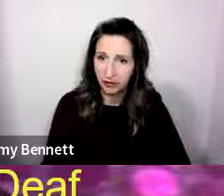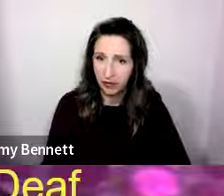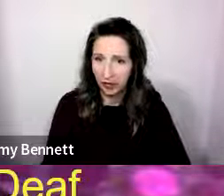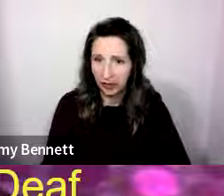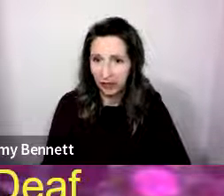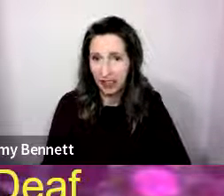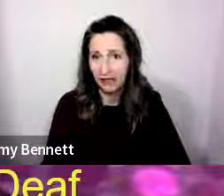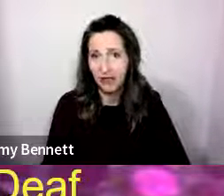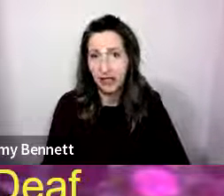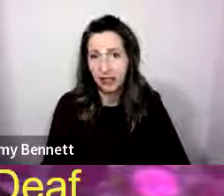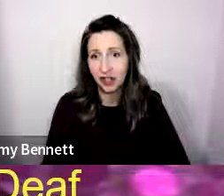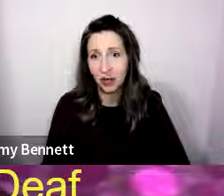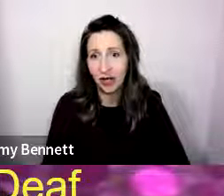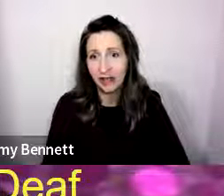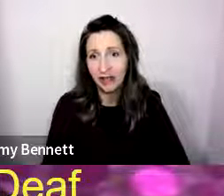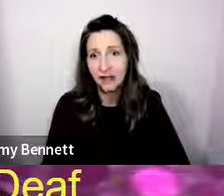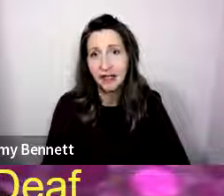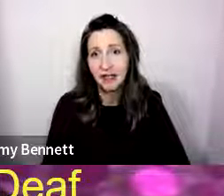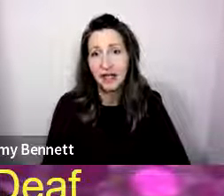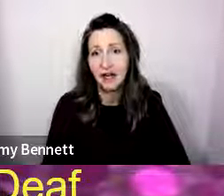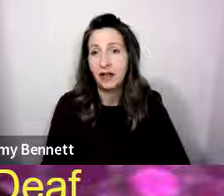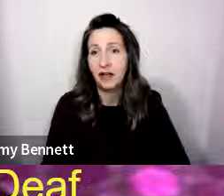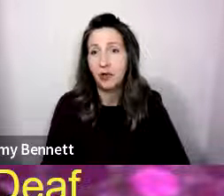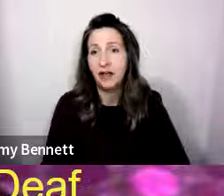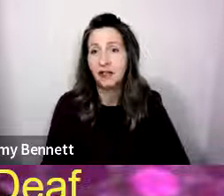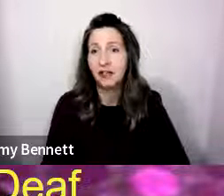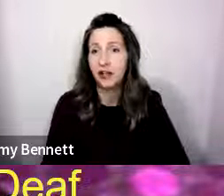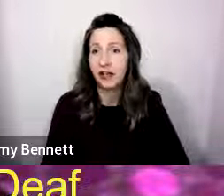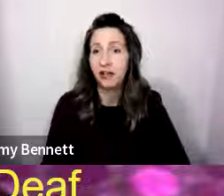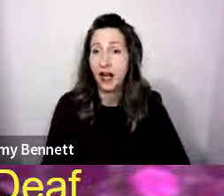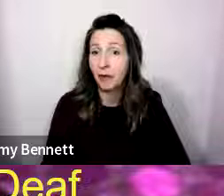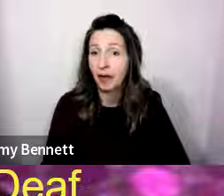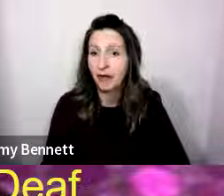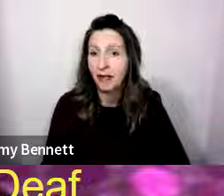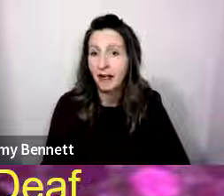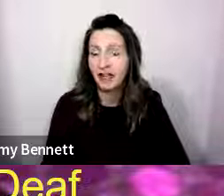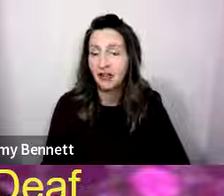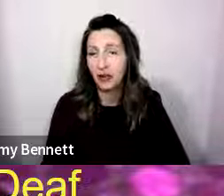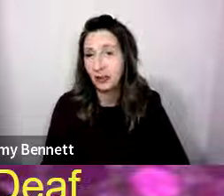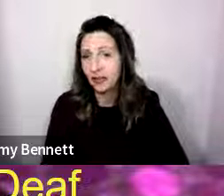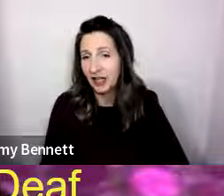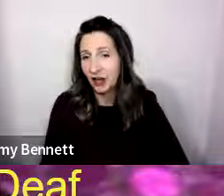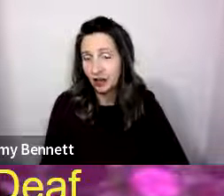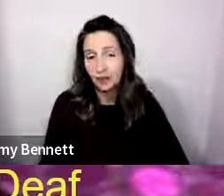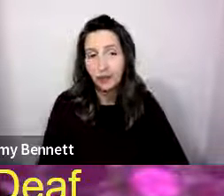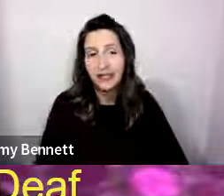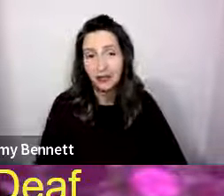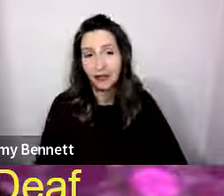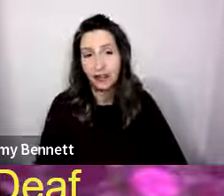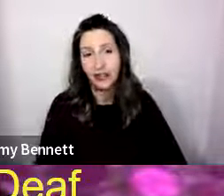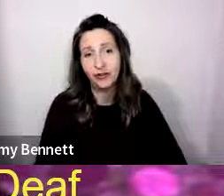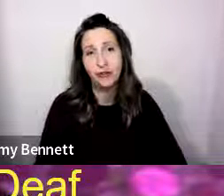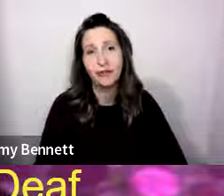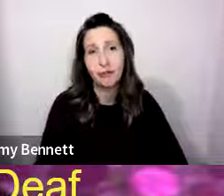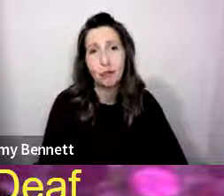And Dr. Delgado said, if you'd like to show us, if anybody wants to turn on their camera and show us what they learned, please feel